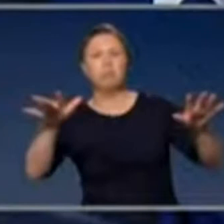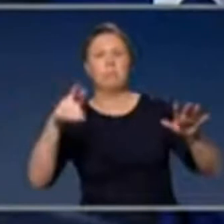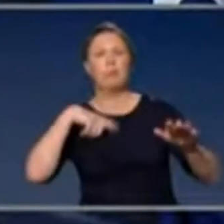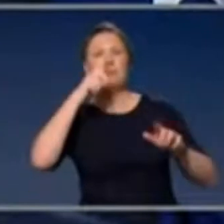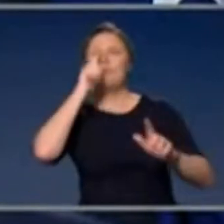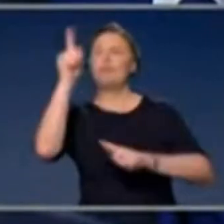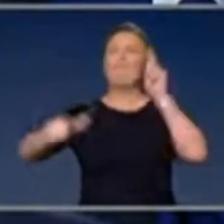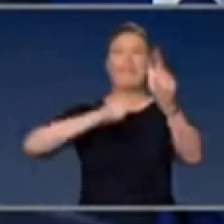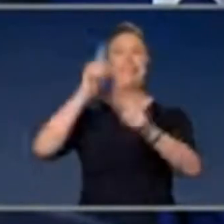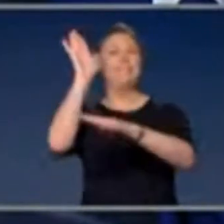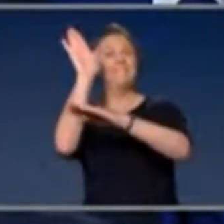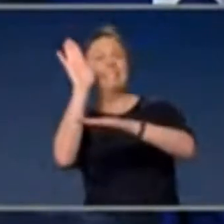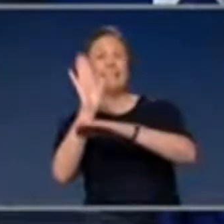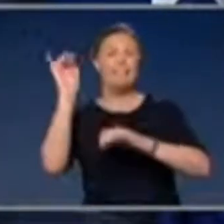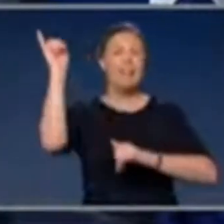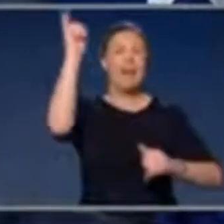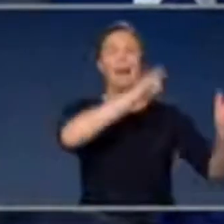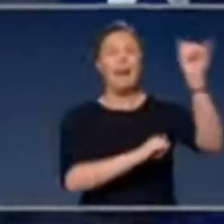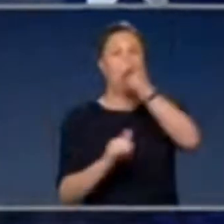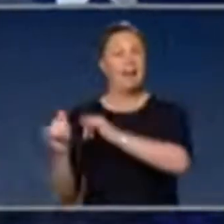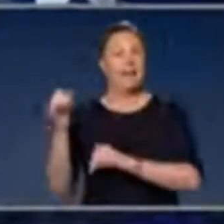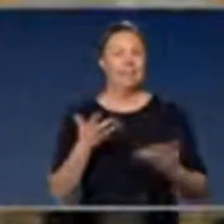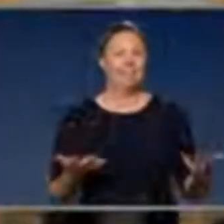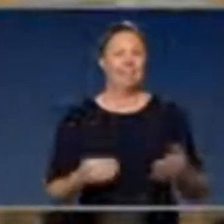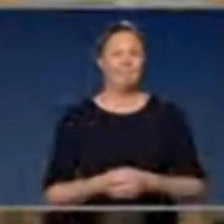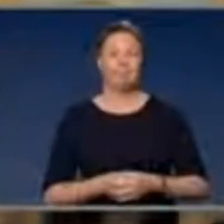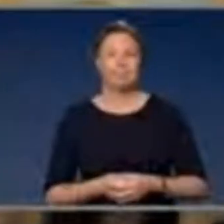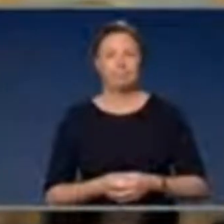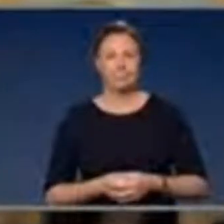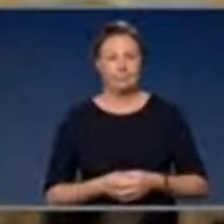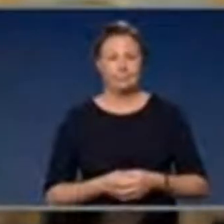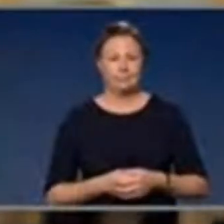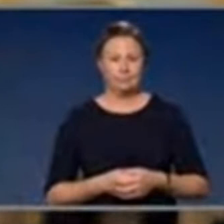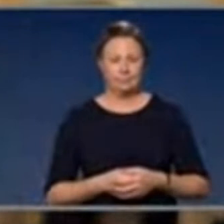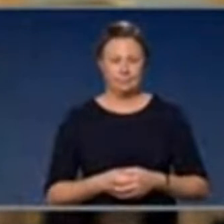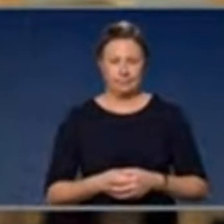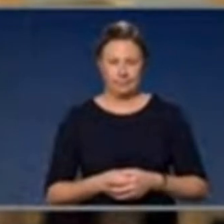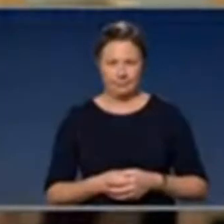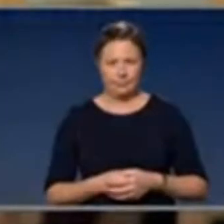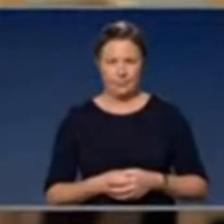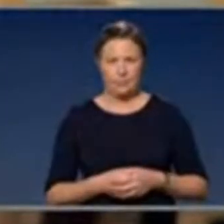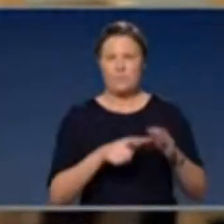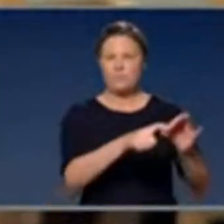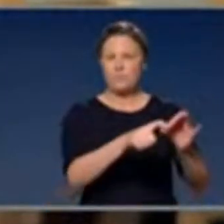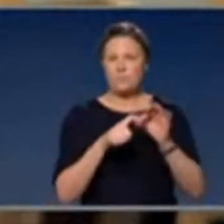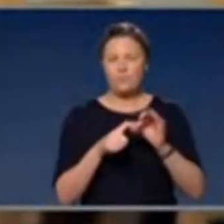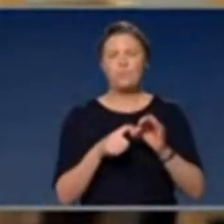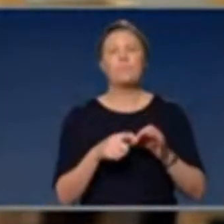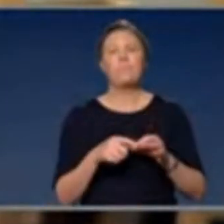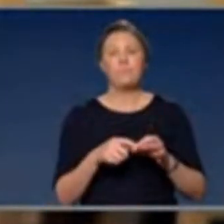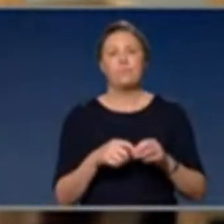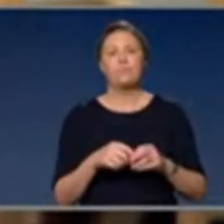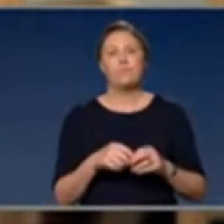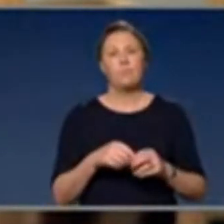alongside the virus. And I think New South Wales has demonstrated a great way to do that. Andrew. You and your aged care minister both said that you couldn't